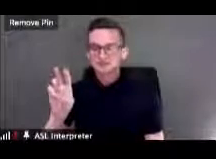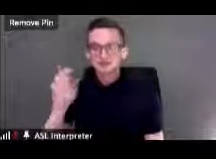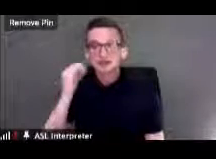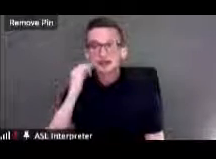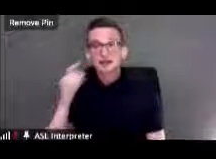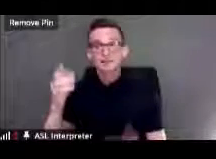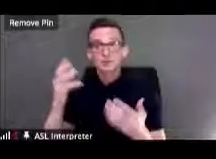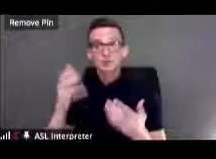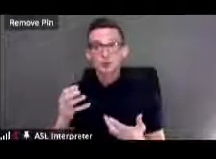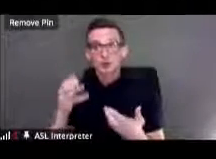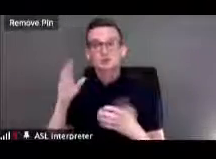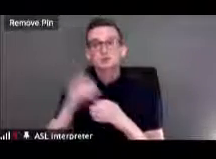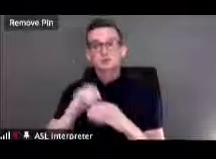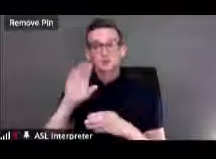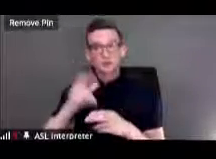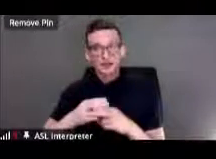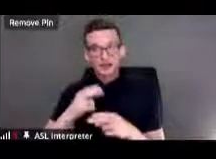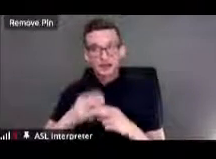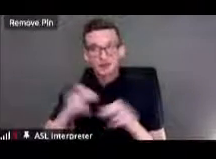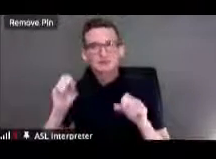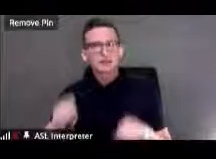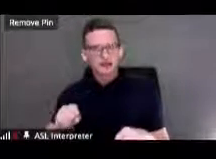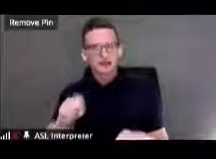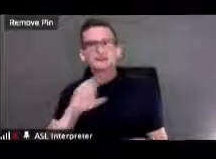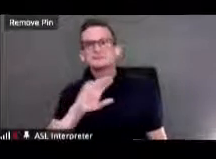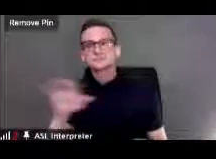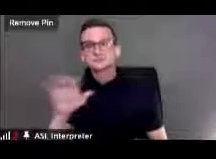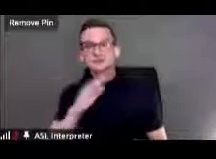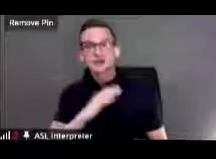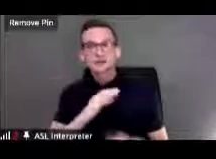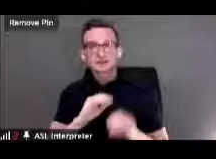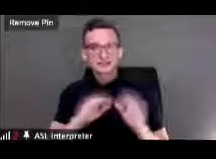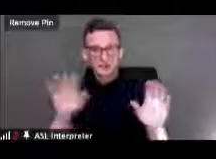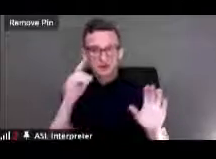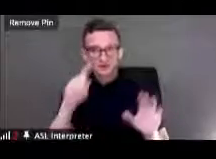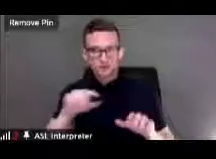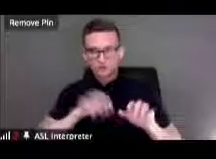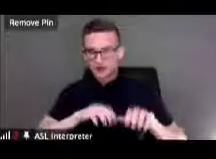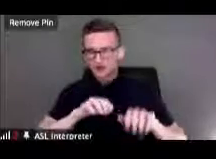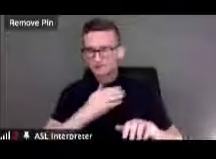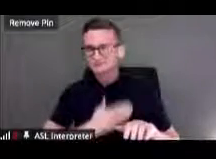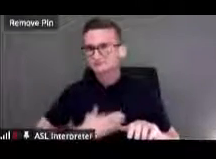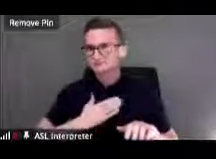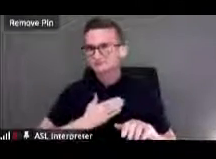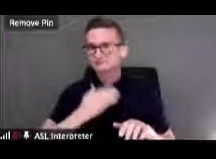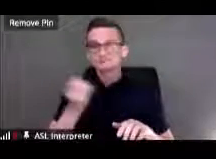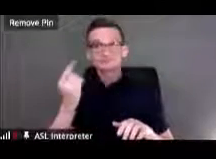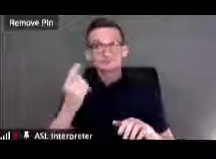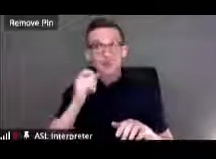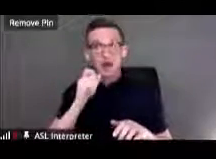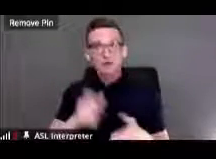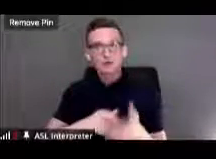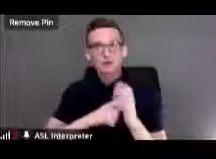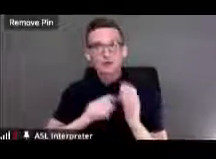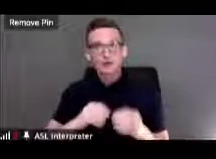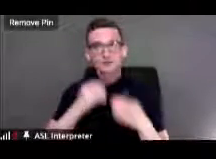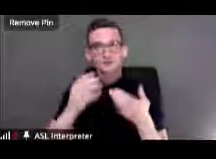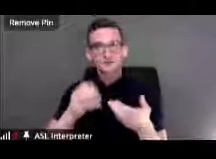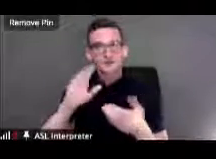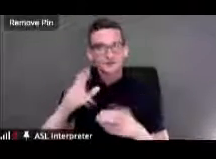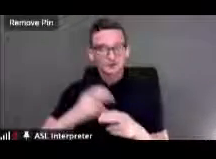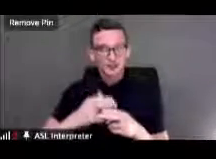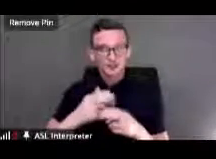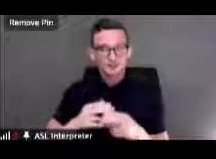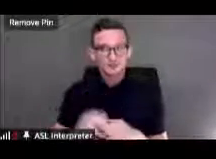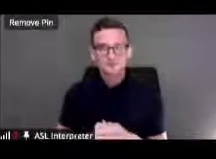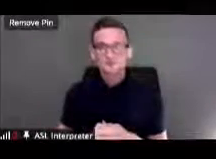would like to give your name, please state and spell it for the record. You are not required to provide your name to give public comment.